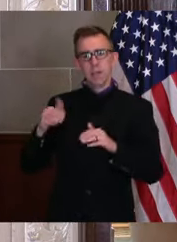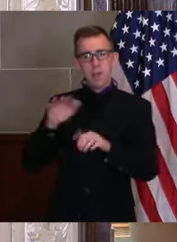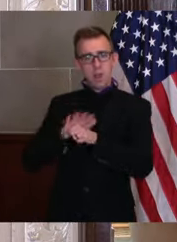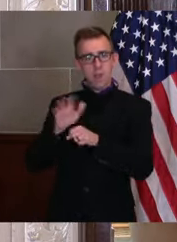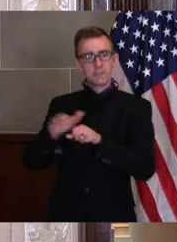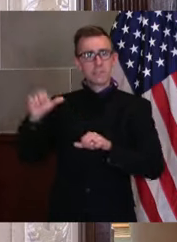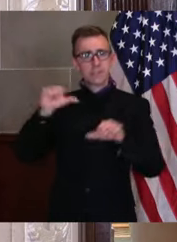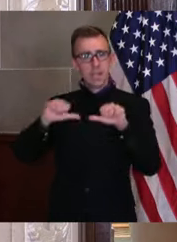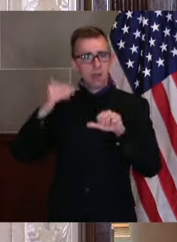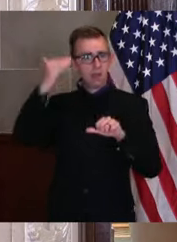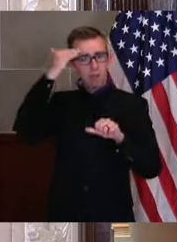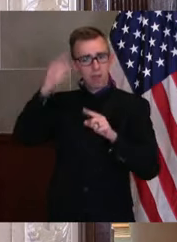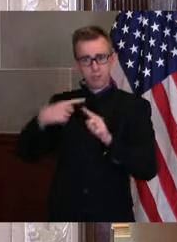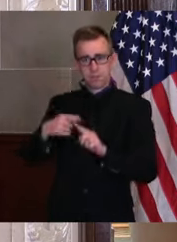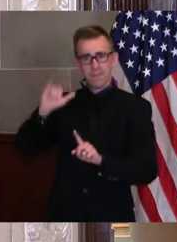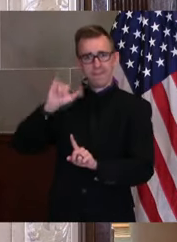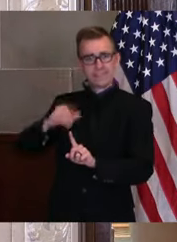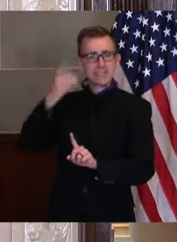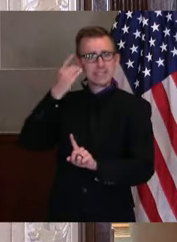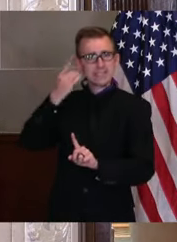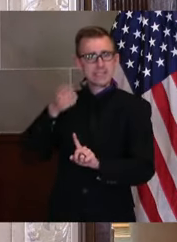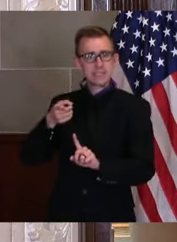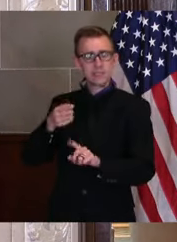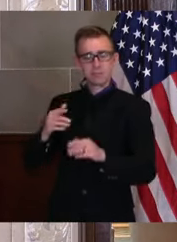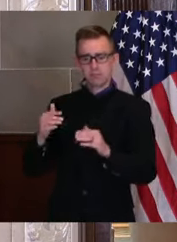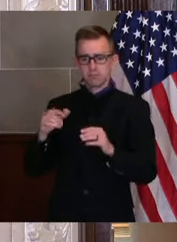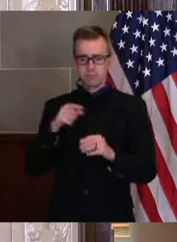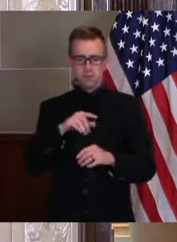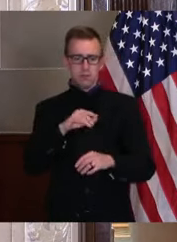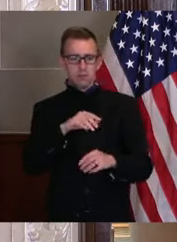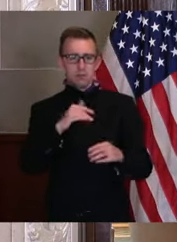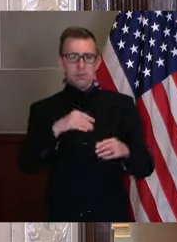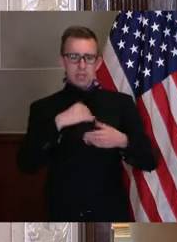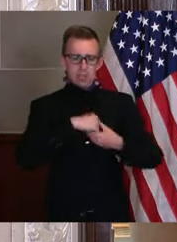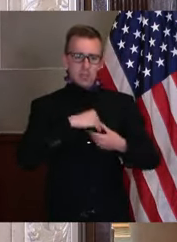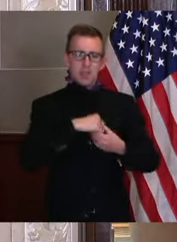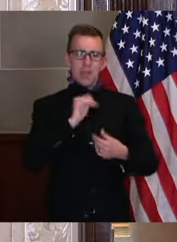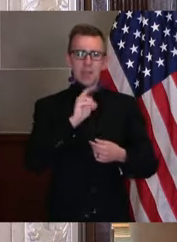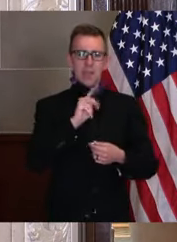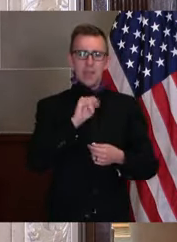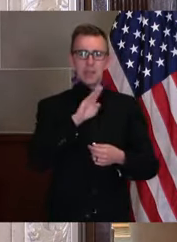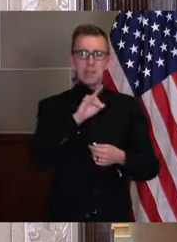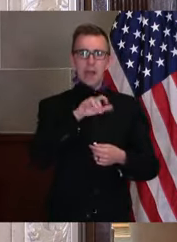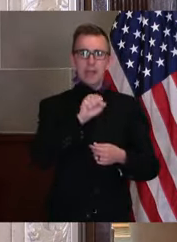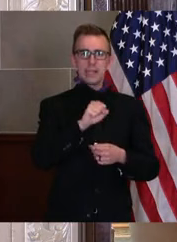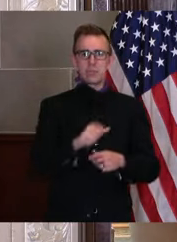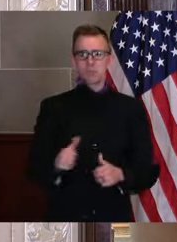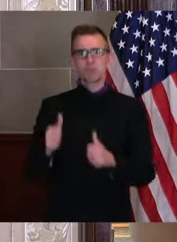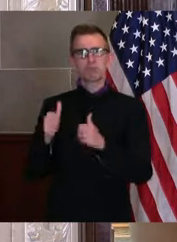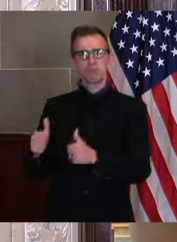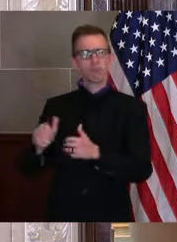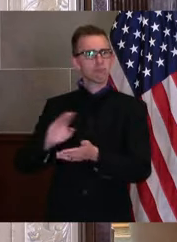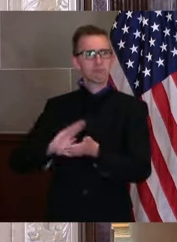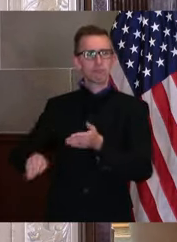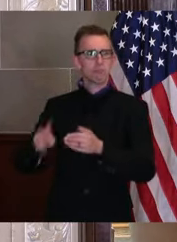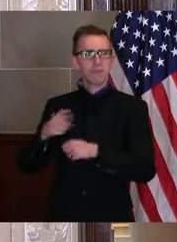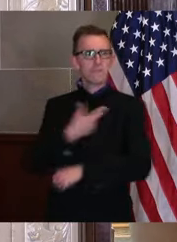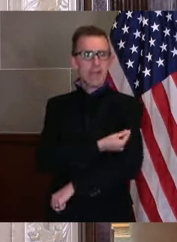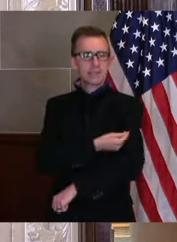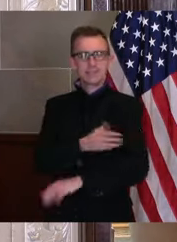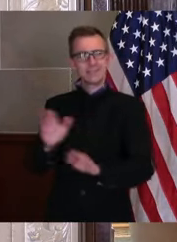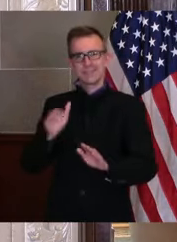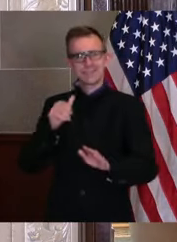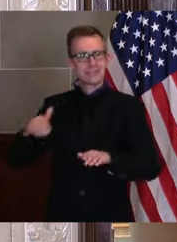equate antibodies with immunity. In other words, as a clinician, I couldn't say, oh, you've got antibodies, you're good, don't worry, you don't need a vaccine. We're not there